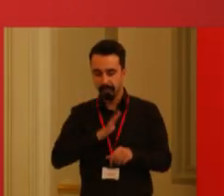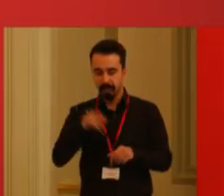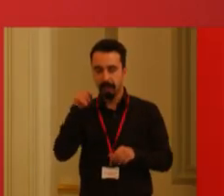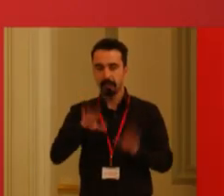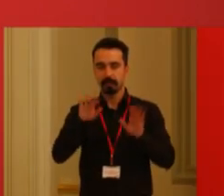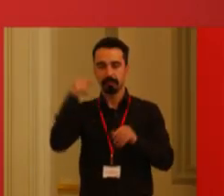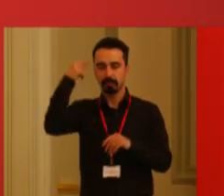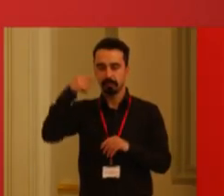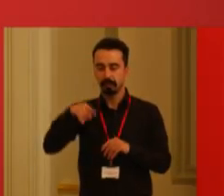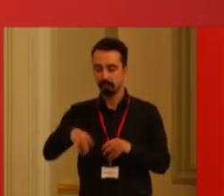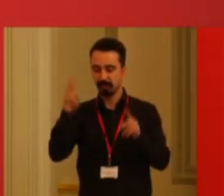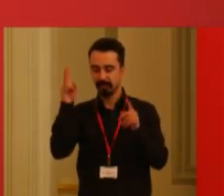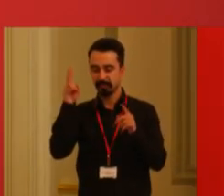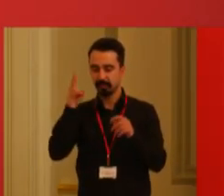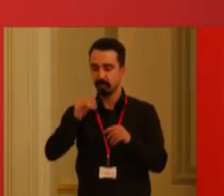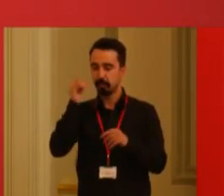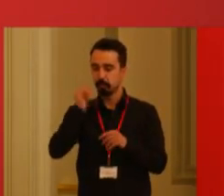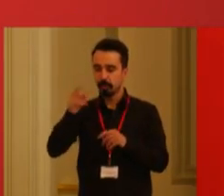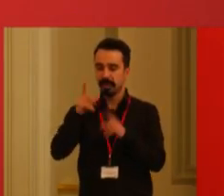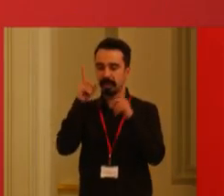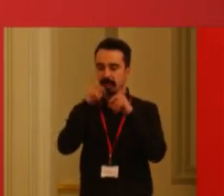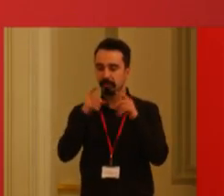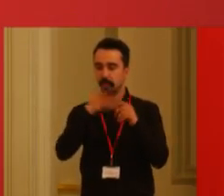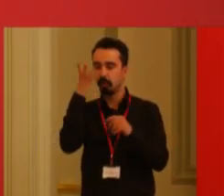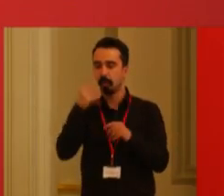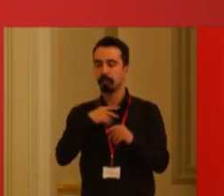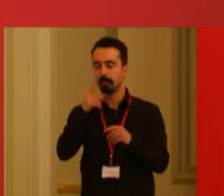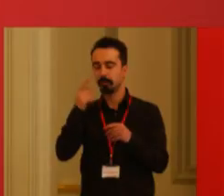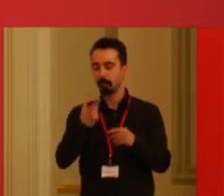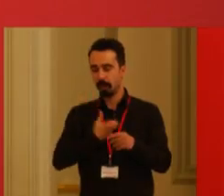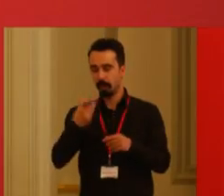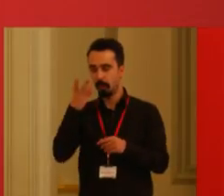we come from completely different backgrounds. That's gone away.